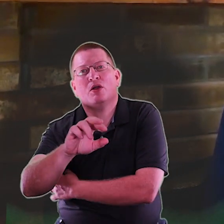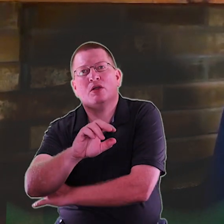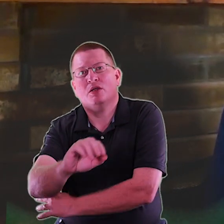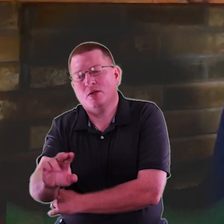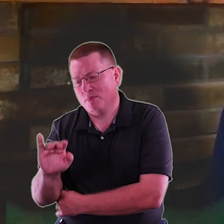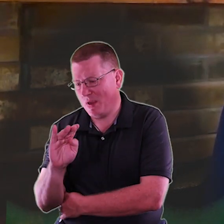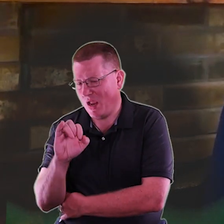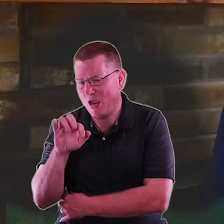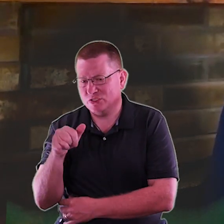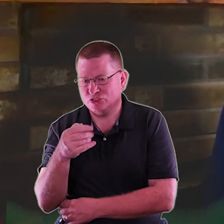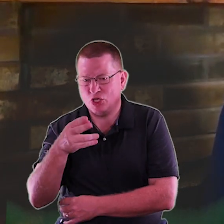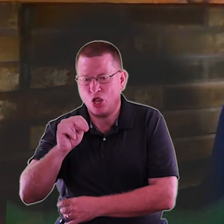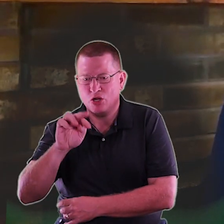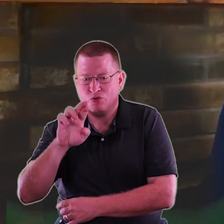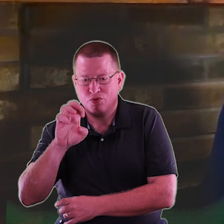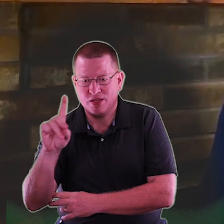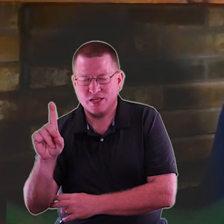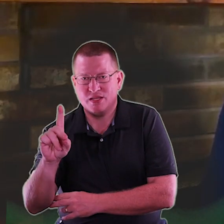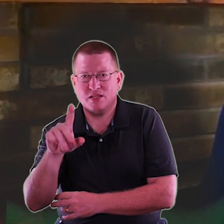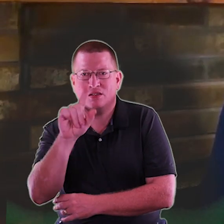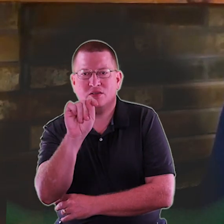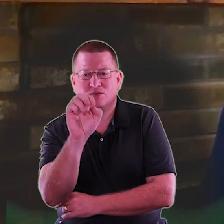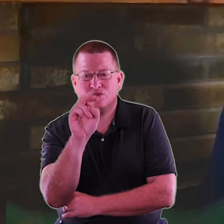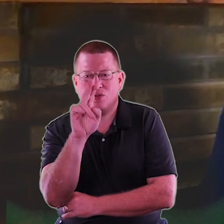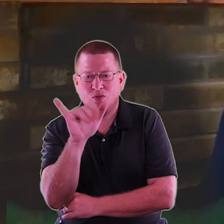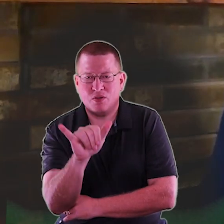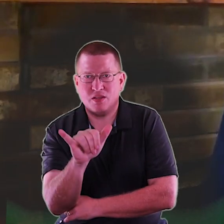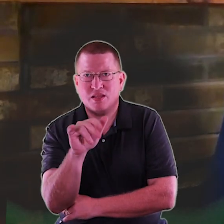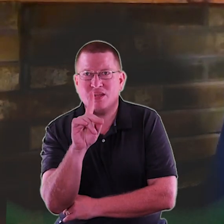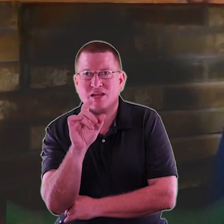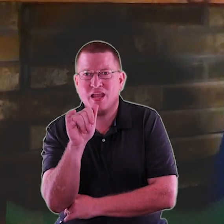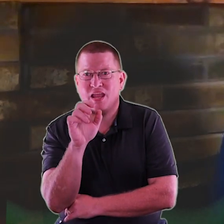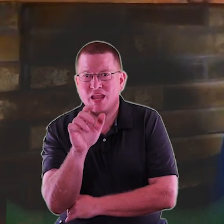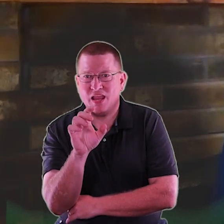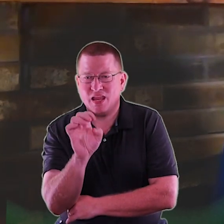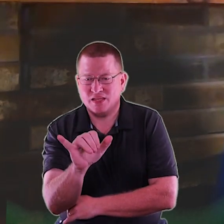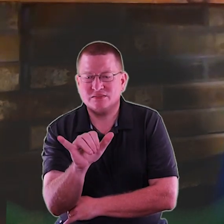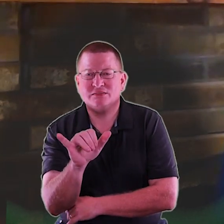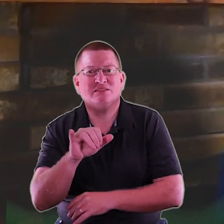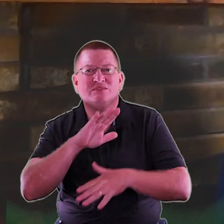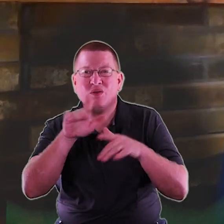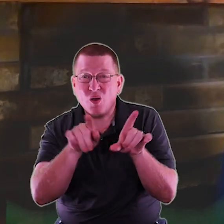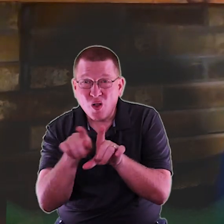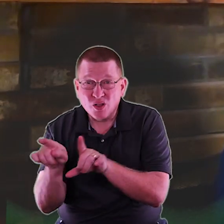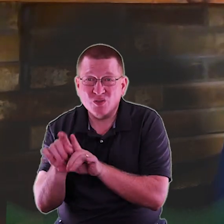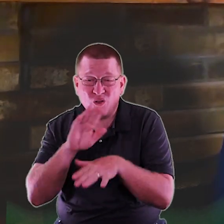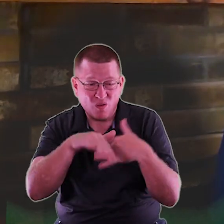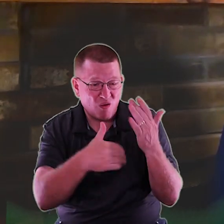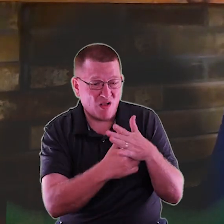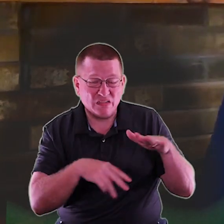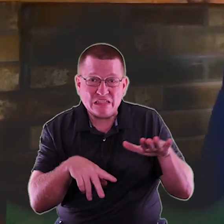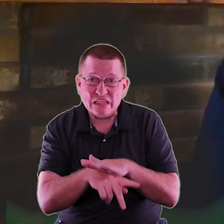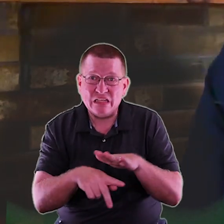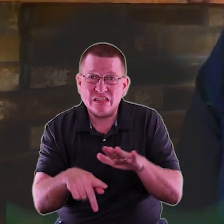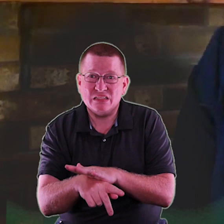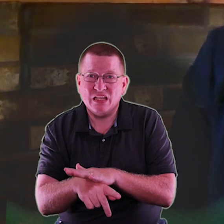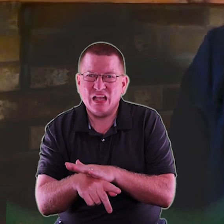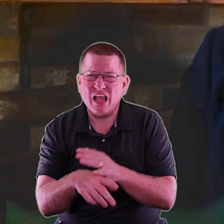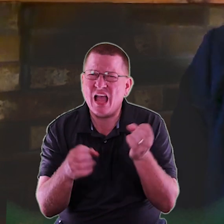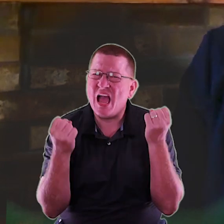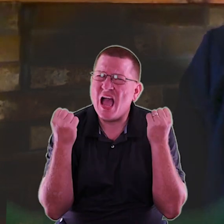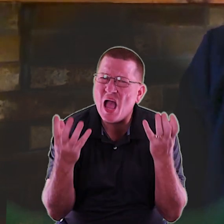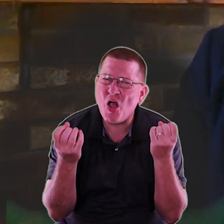Reed, Tony McDade have also been killed. And how many